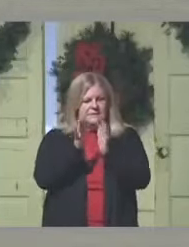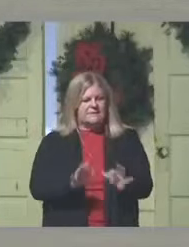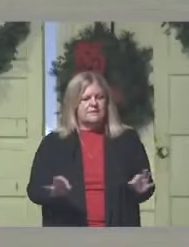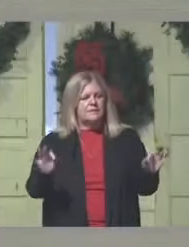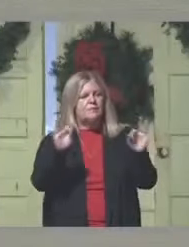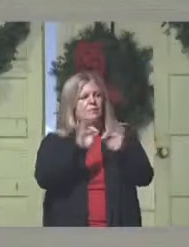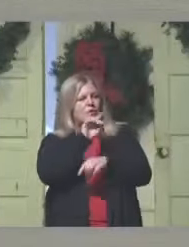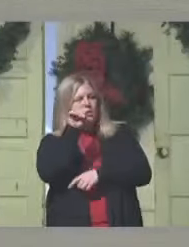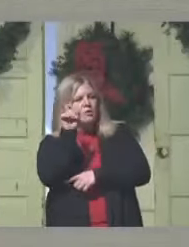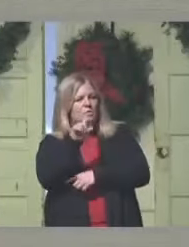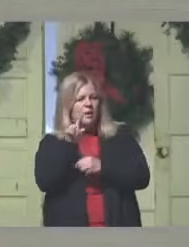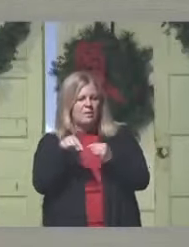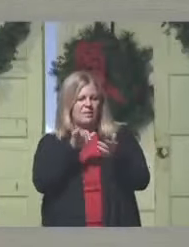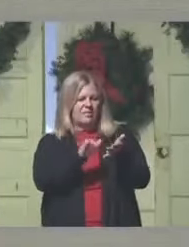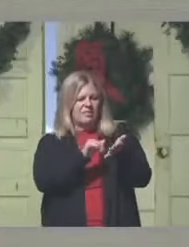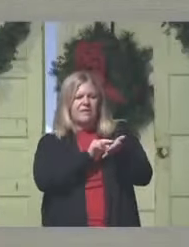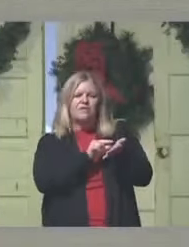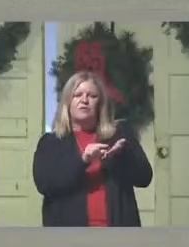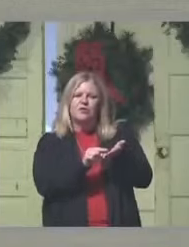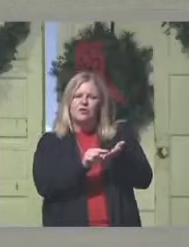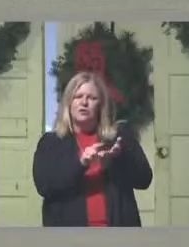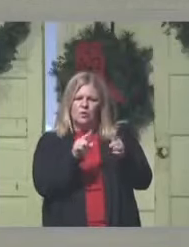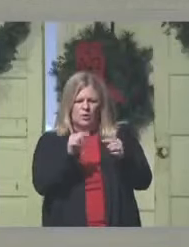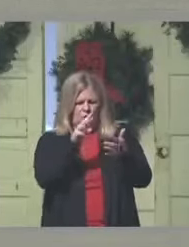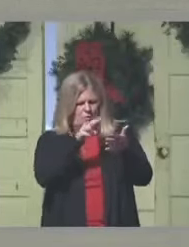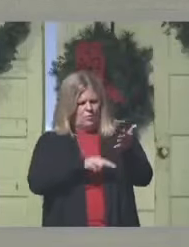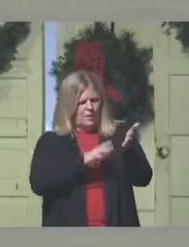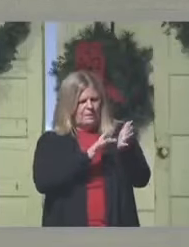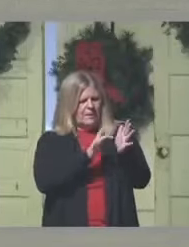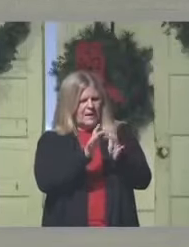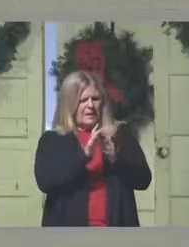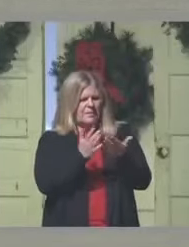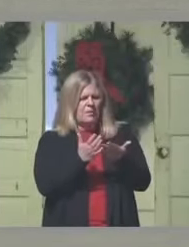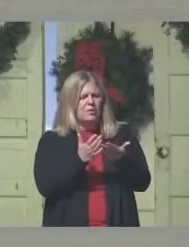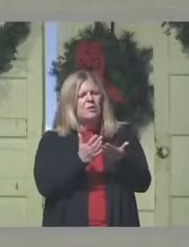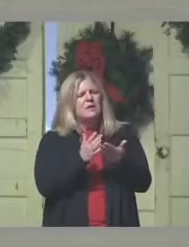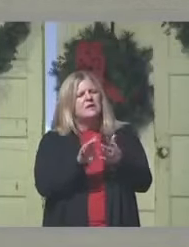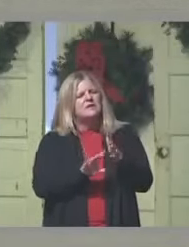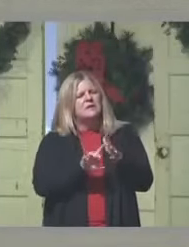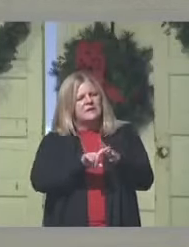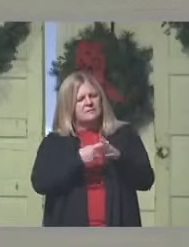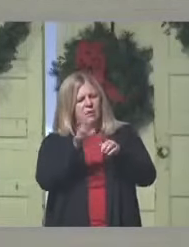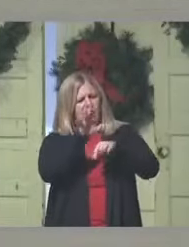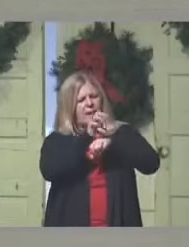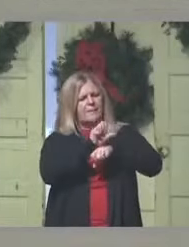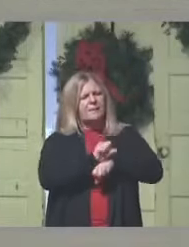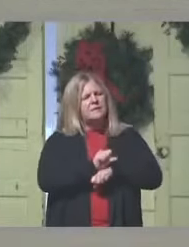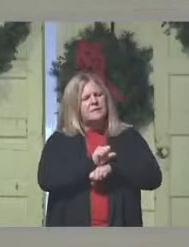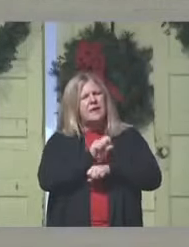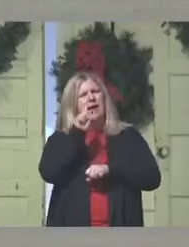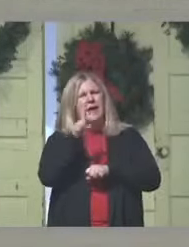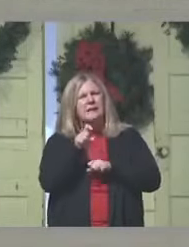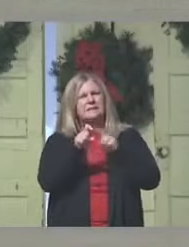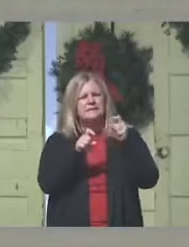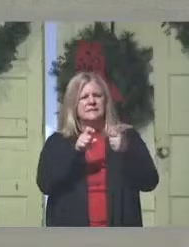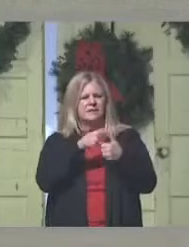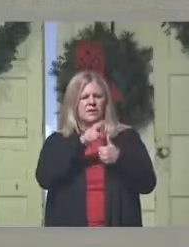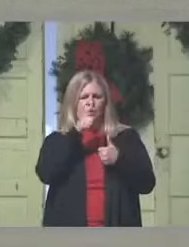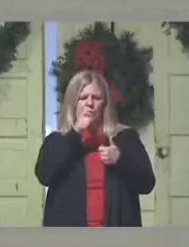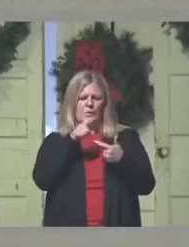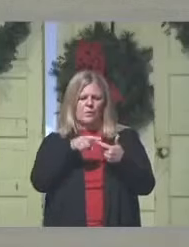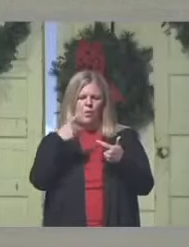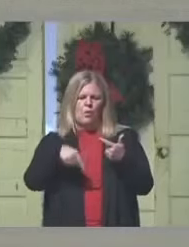questions of this passage. When you read your Bibles, get in the habit of asking questions. Ask who,